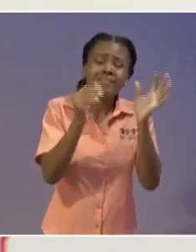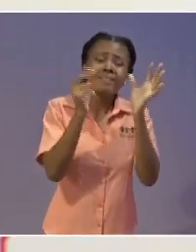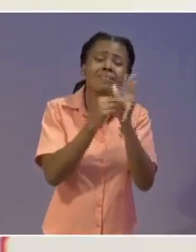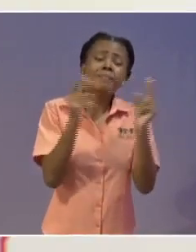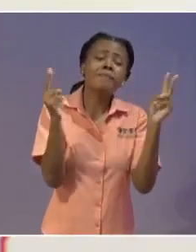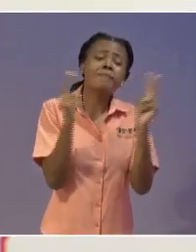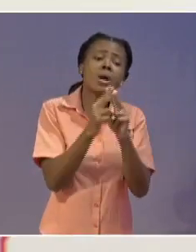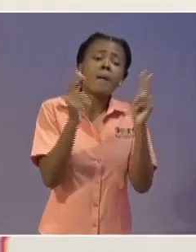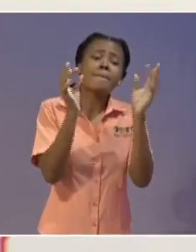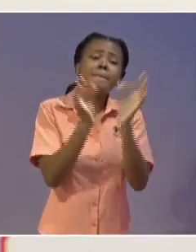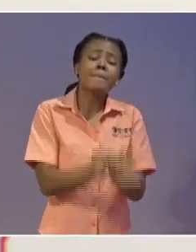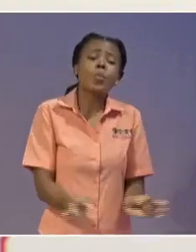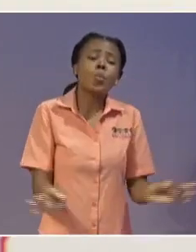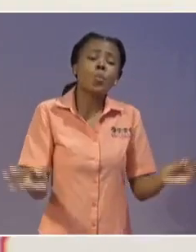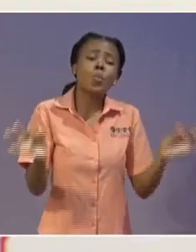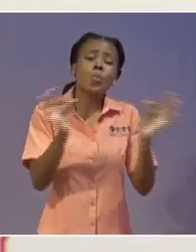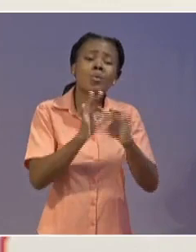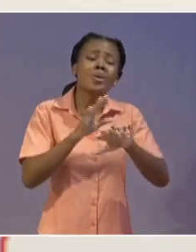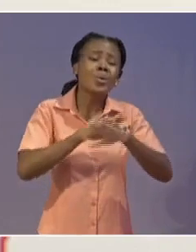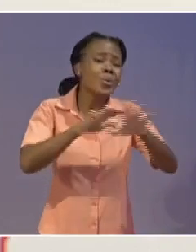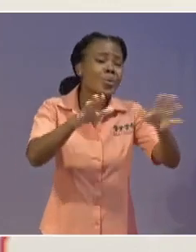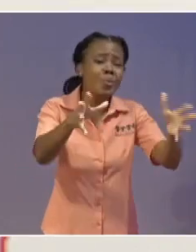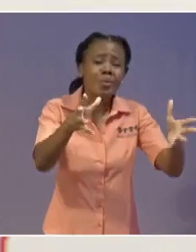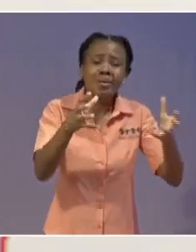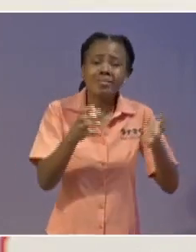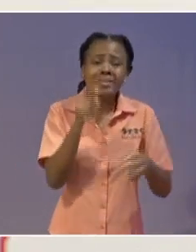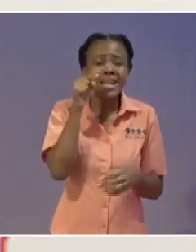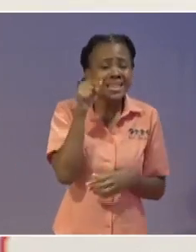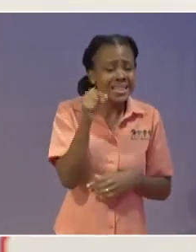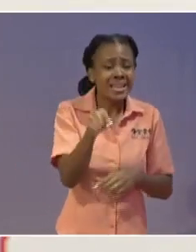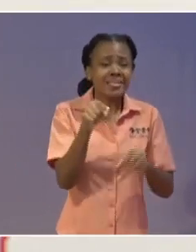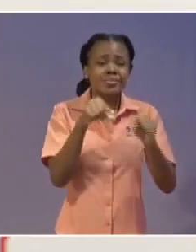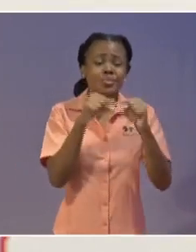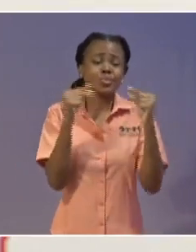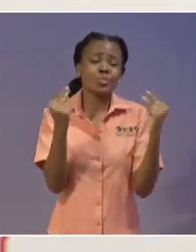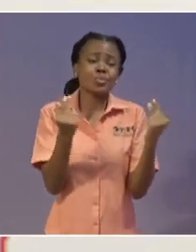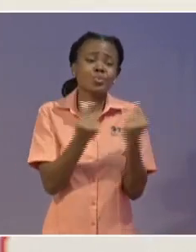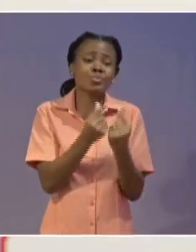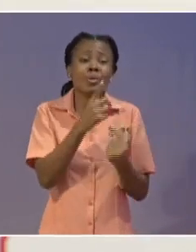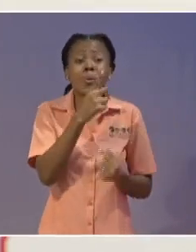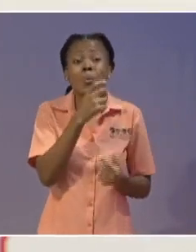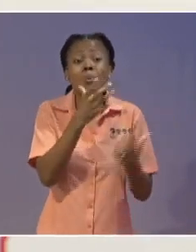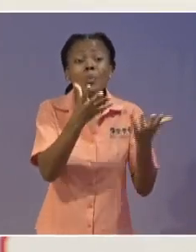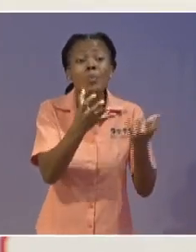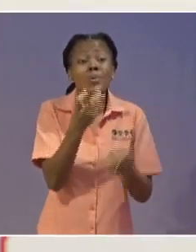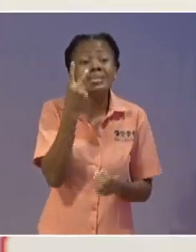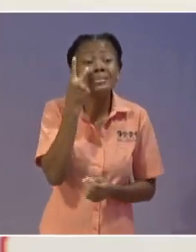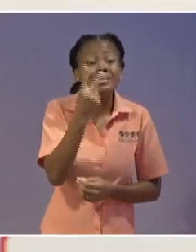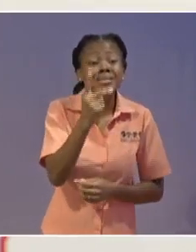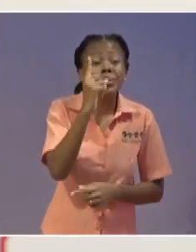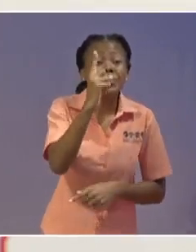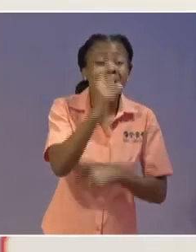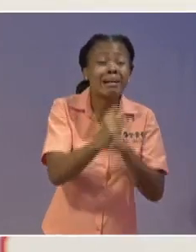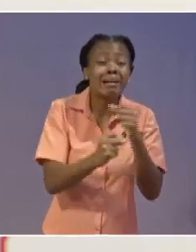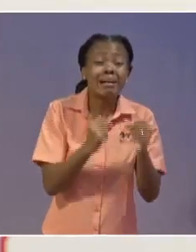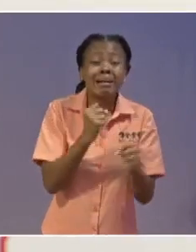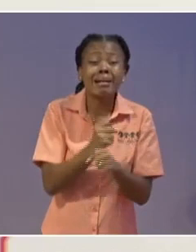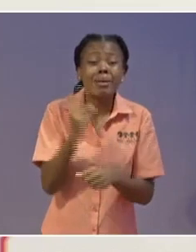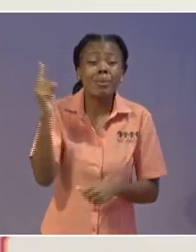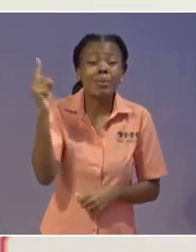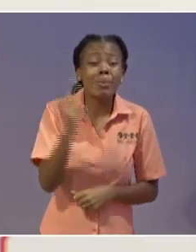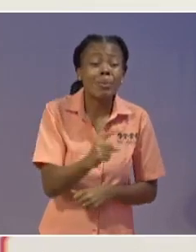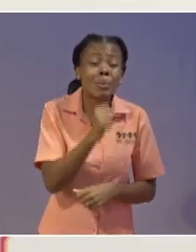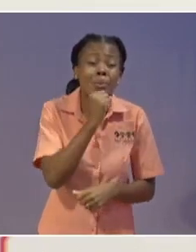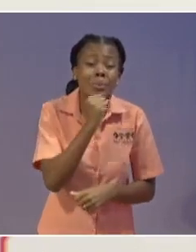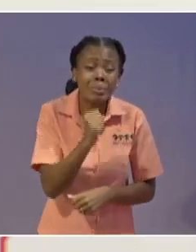to have that age group have any, I mean, who wants to see a 1-year-old child be really ill in hospital on a ventilator?